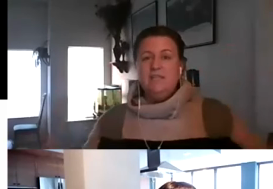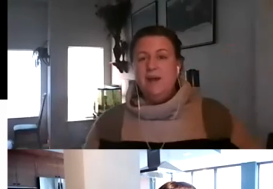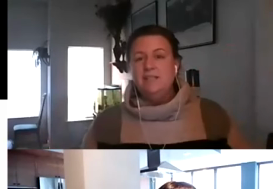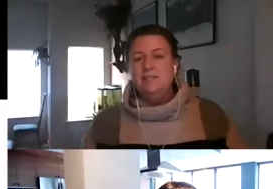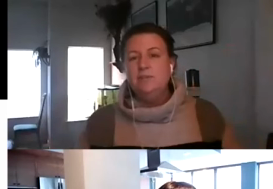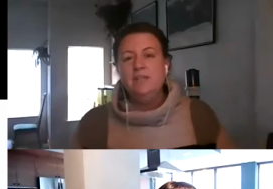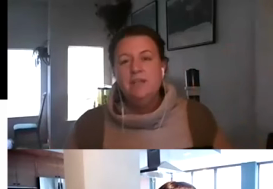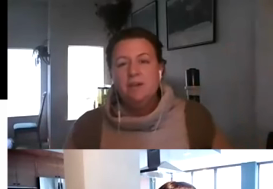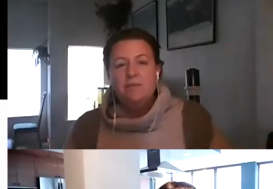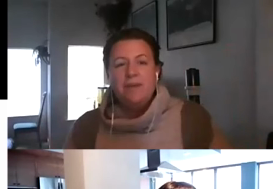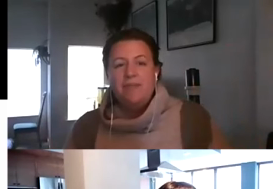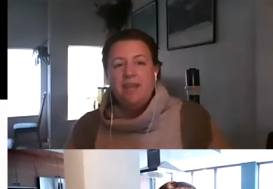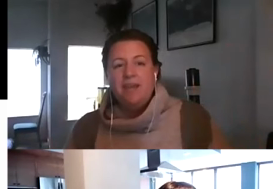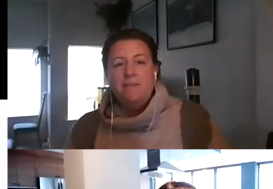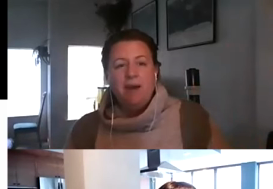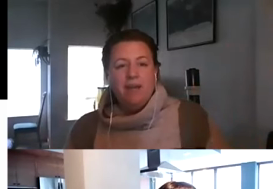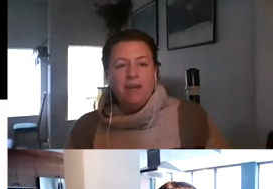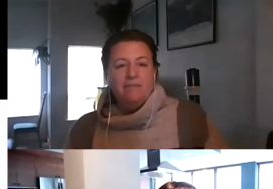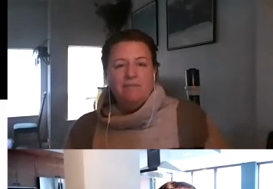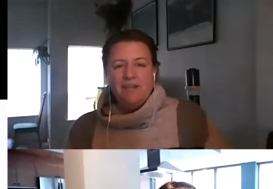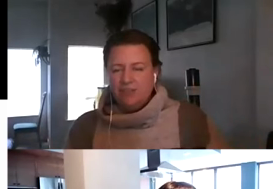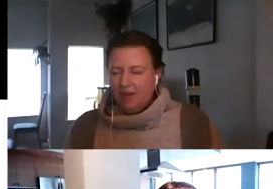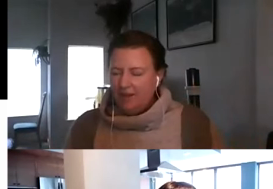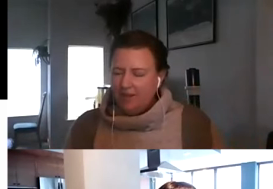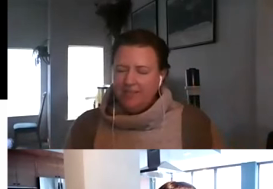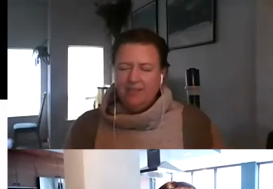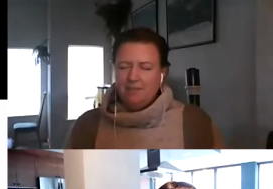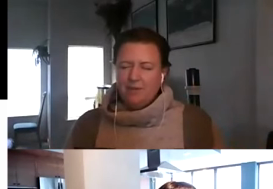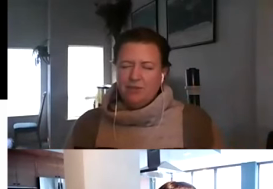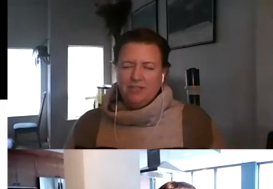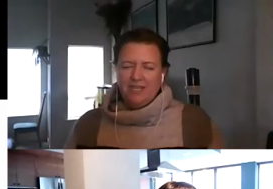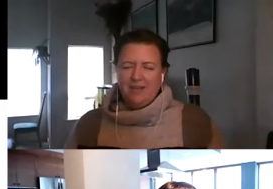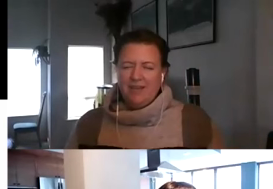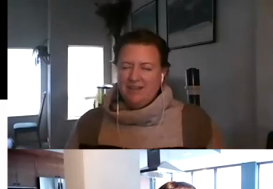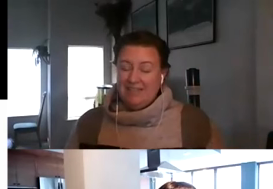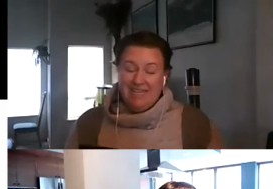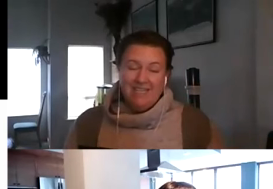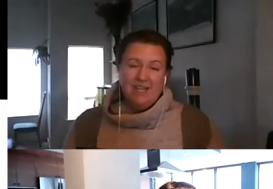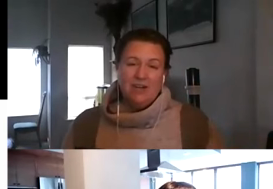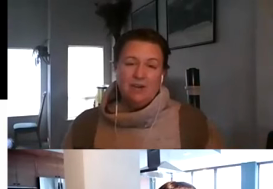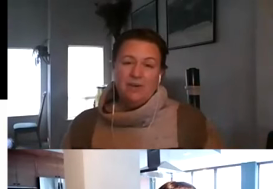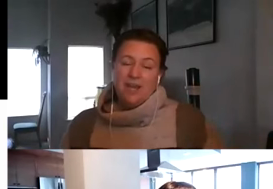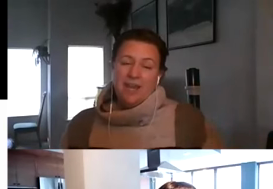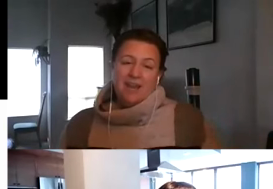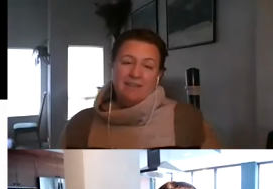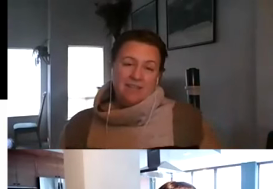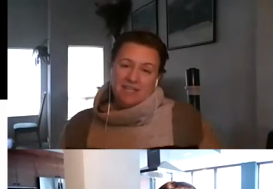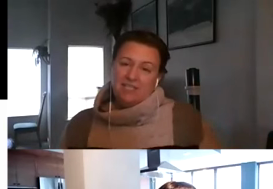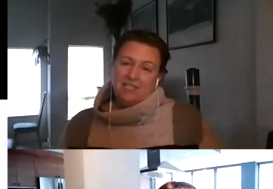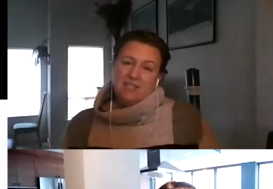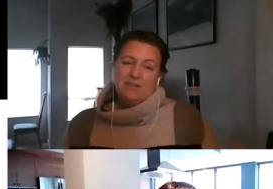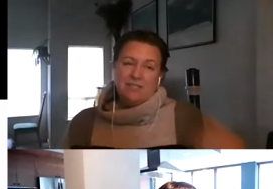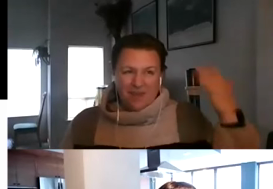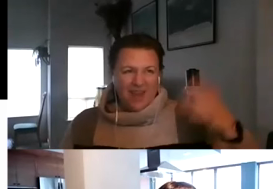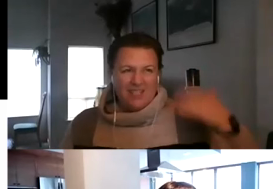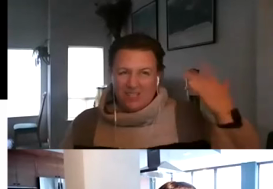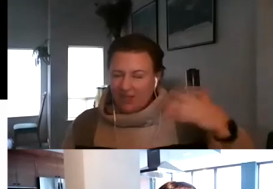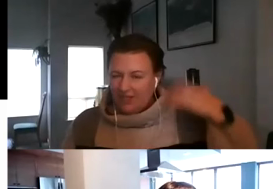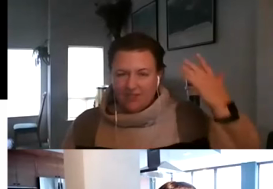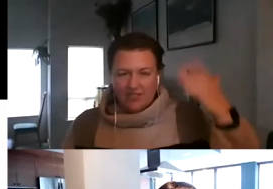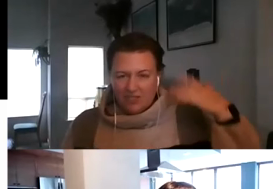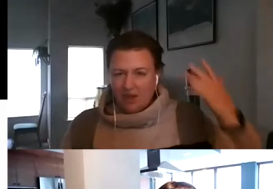as long as possible. We've been thinking about it, festering on it mentally and emotionally, need to go, have needed to.